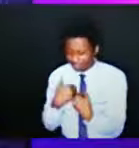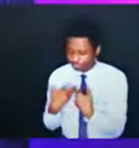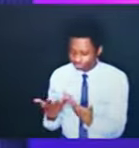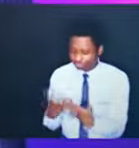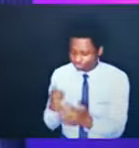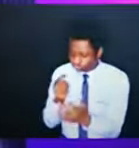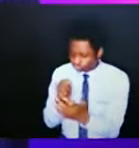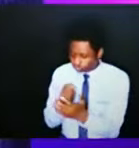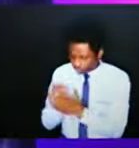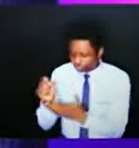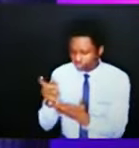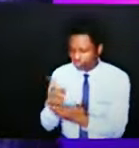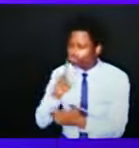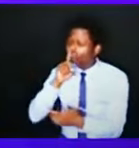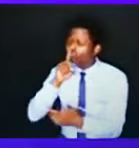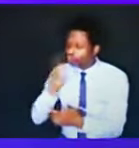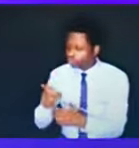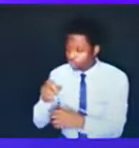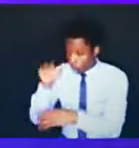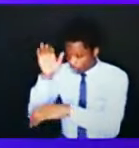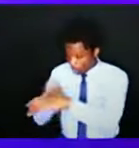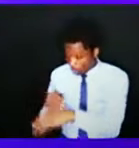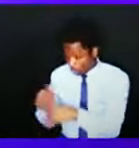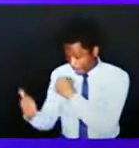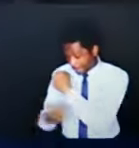So the main call of